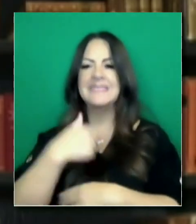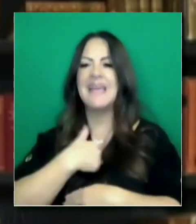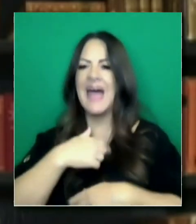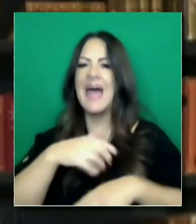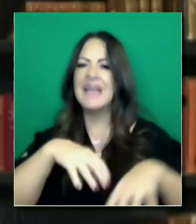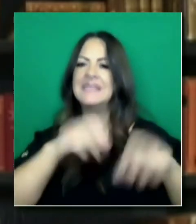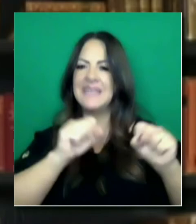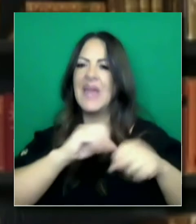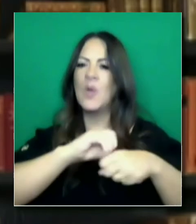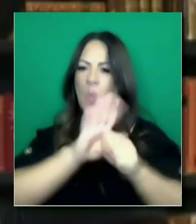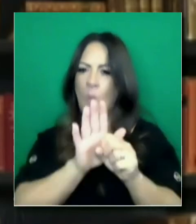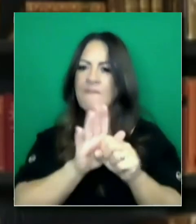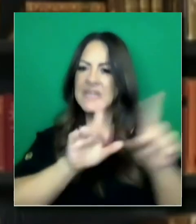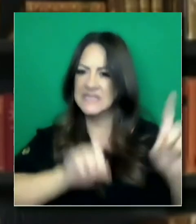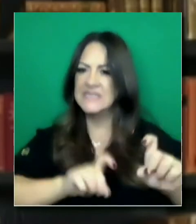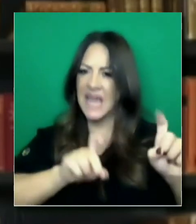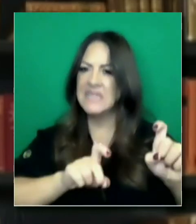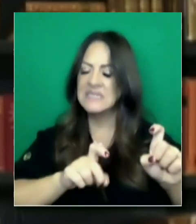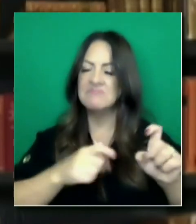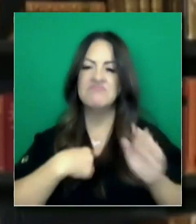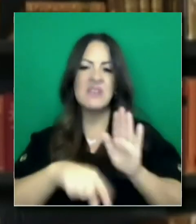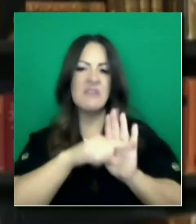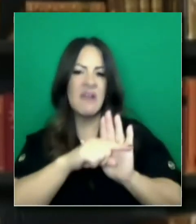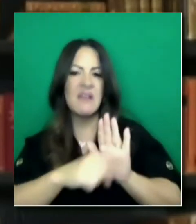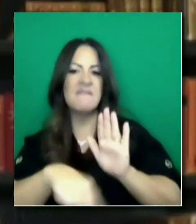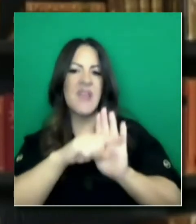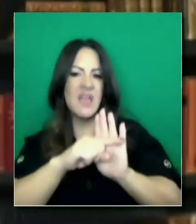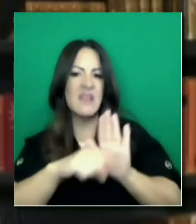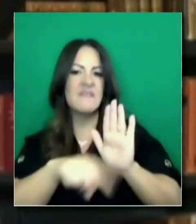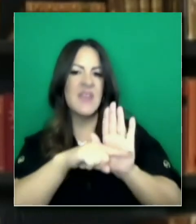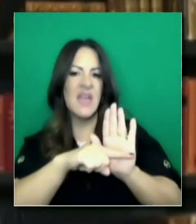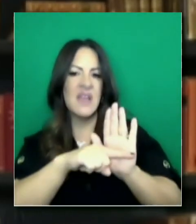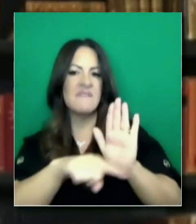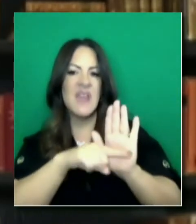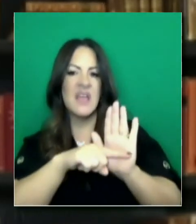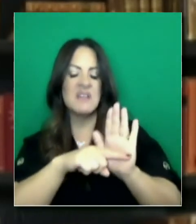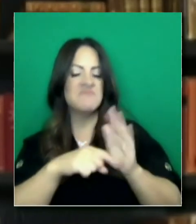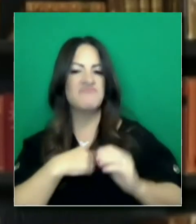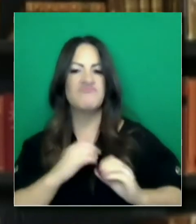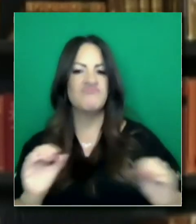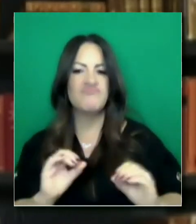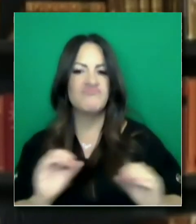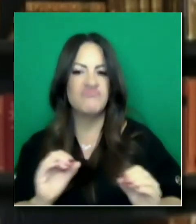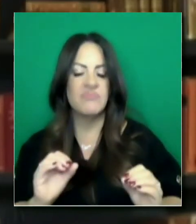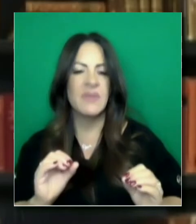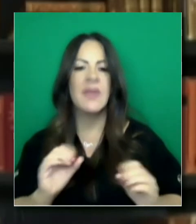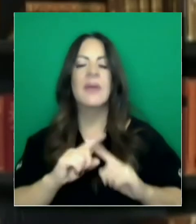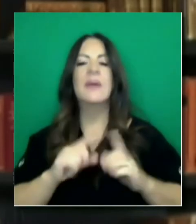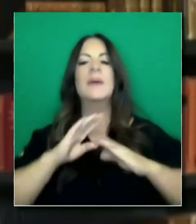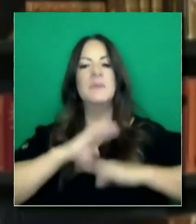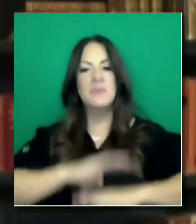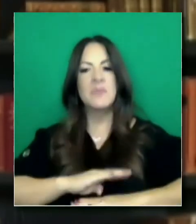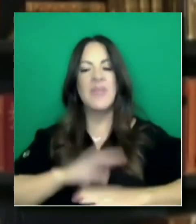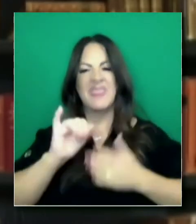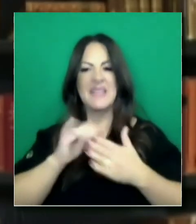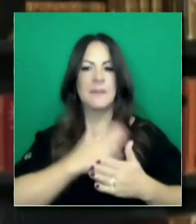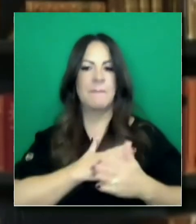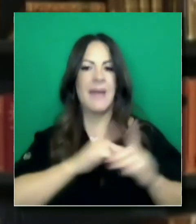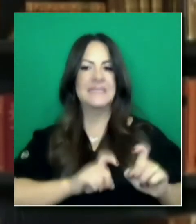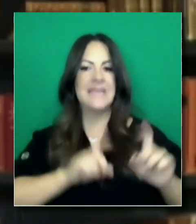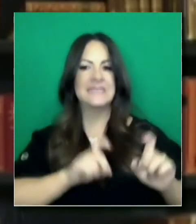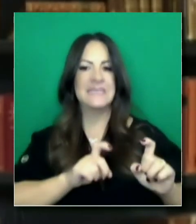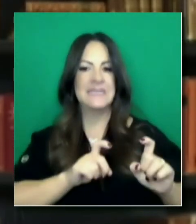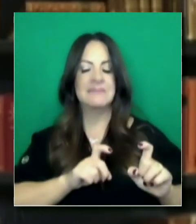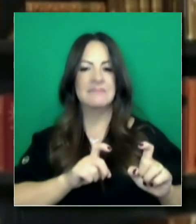negative. I can't even recall how many. And so That's my testing status to the extent